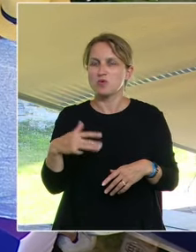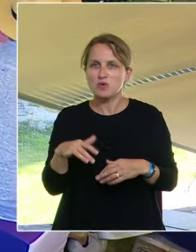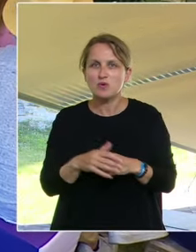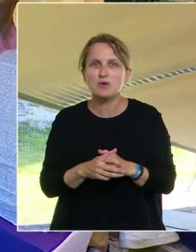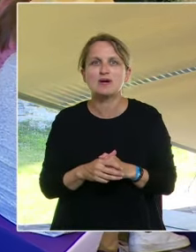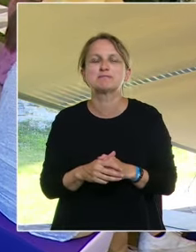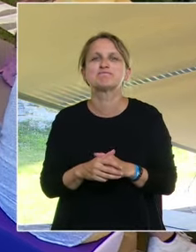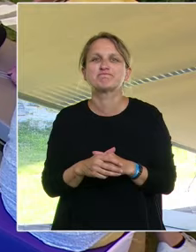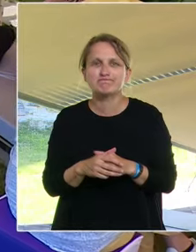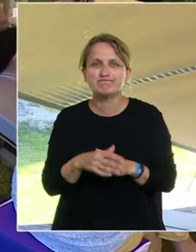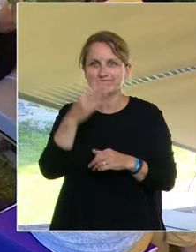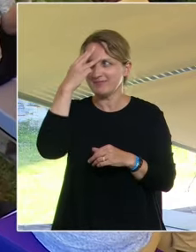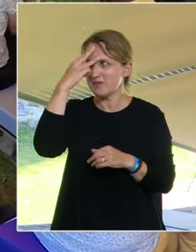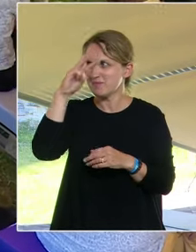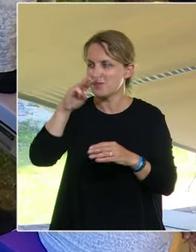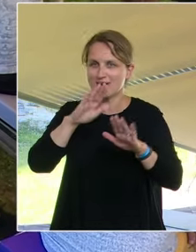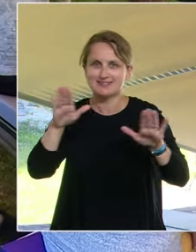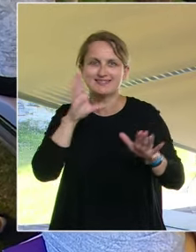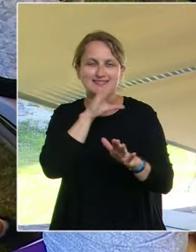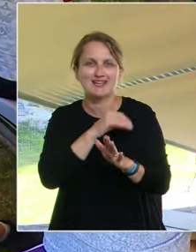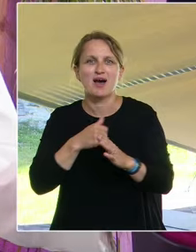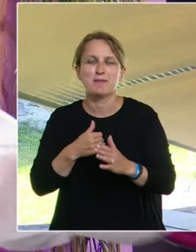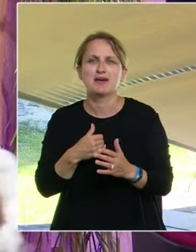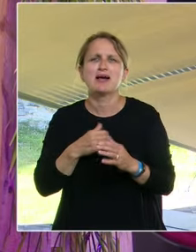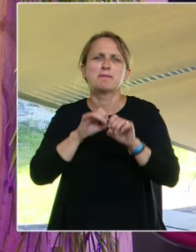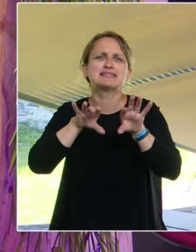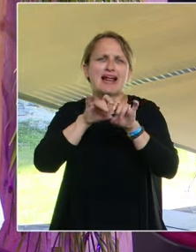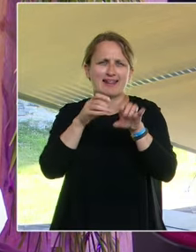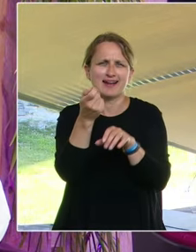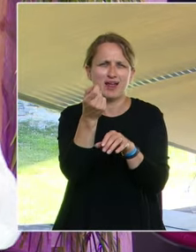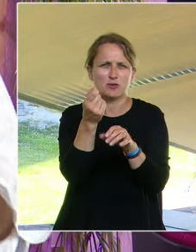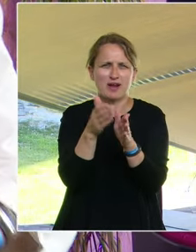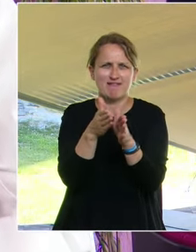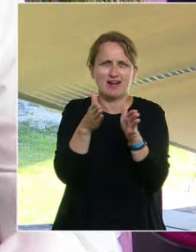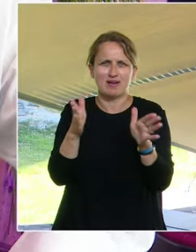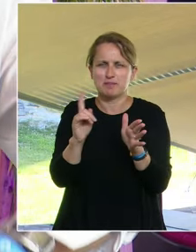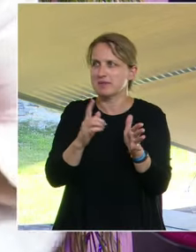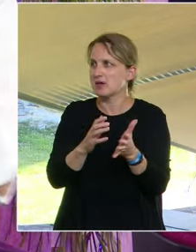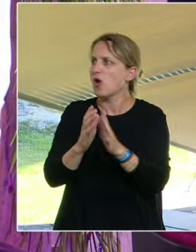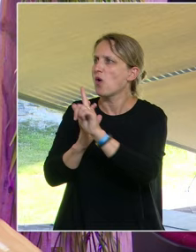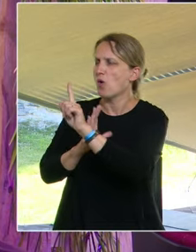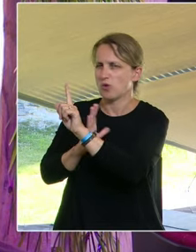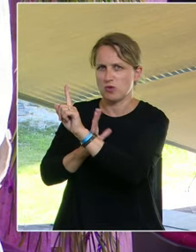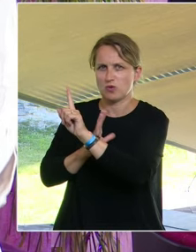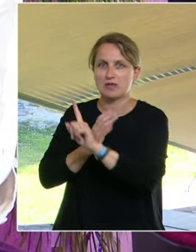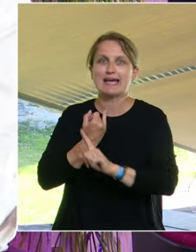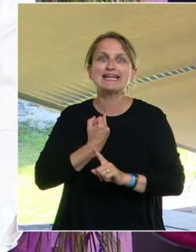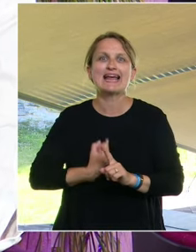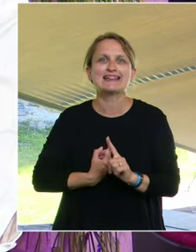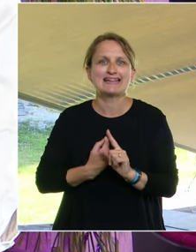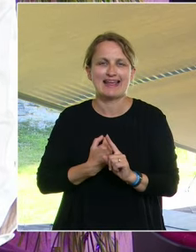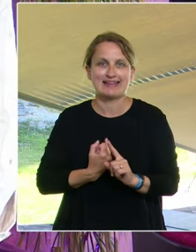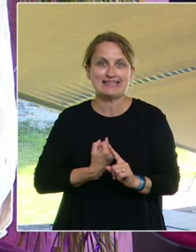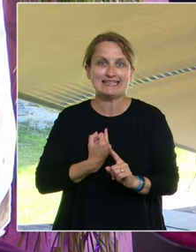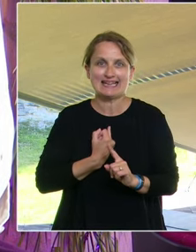Very old fashioned. So maybe I explain a little bit wider than what I mean. But hey, let's talk about an identity and